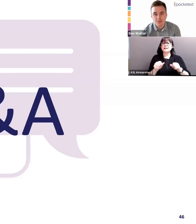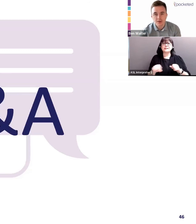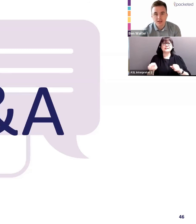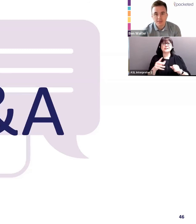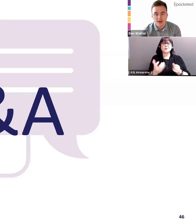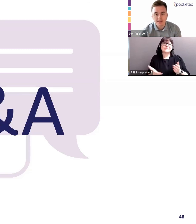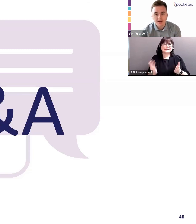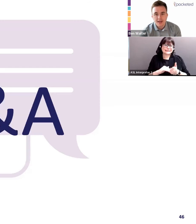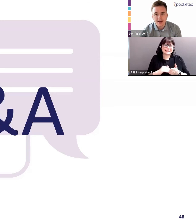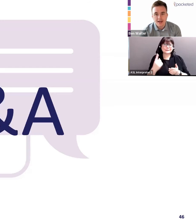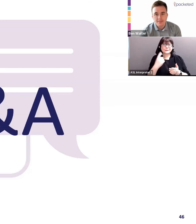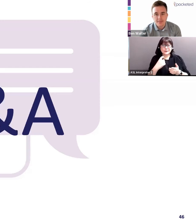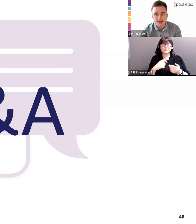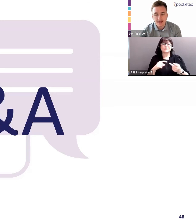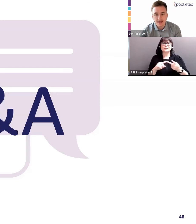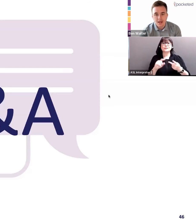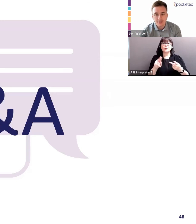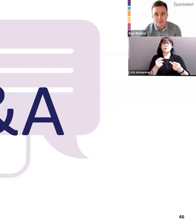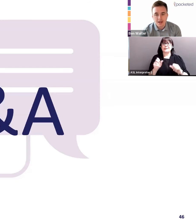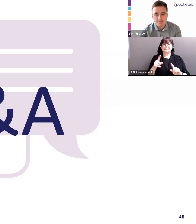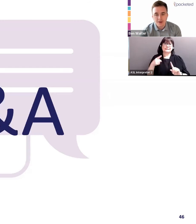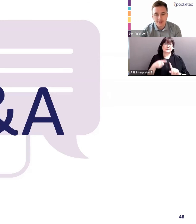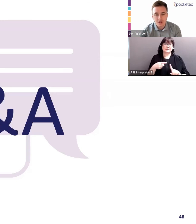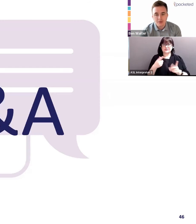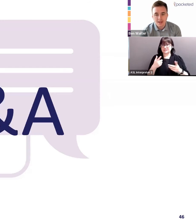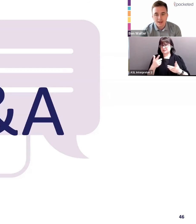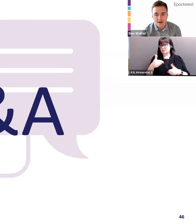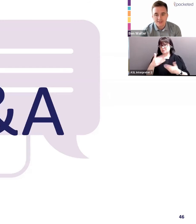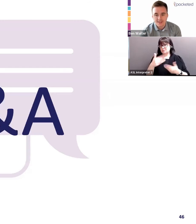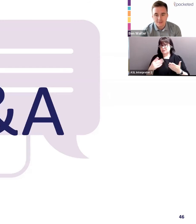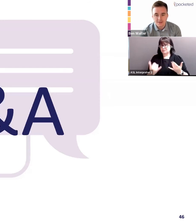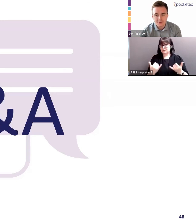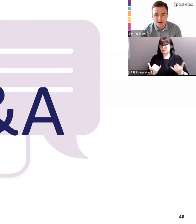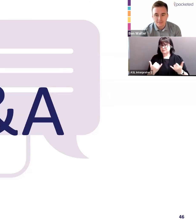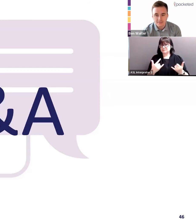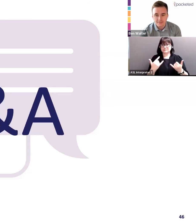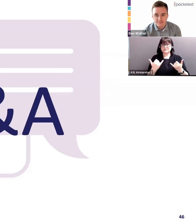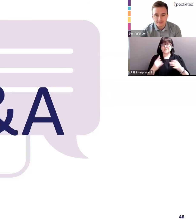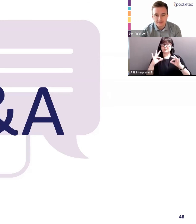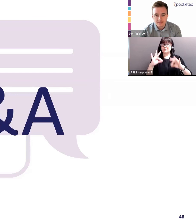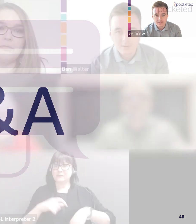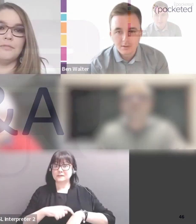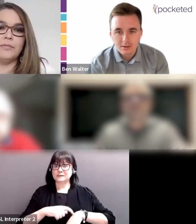specific that people want to come up and bring up right now, then now is the time to do so.